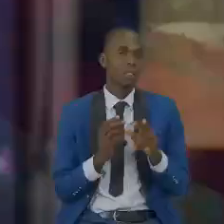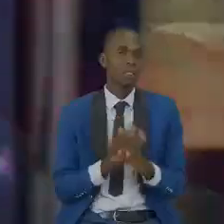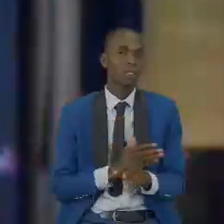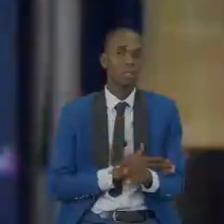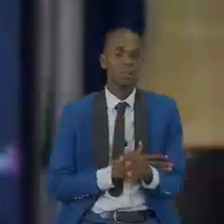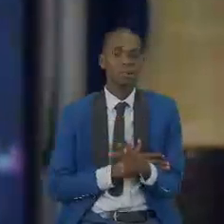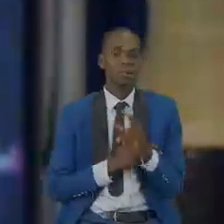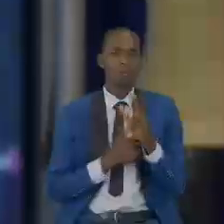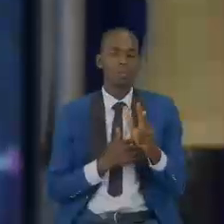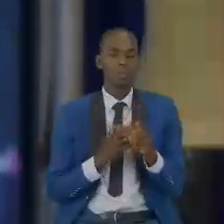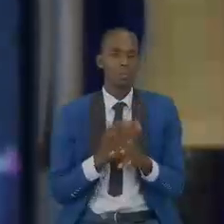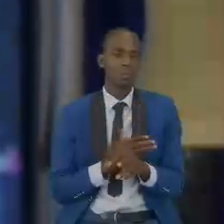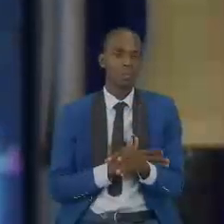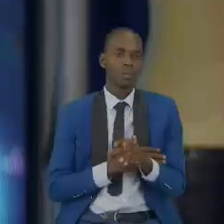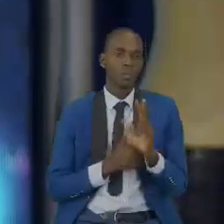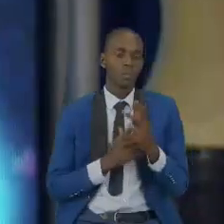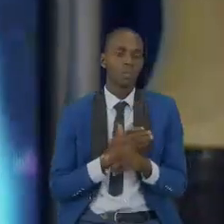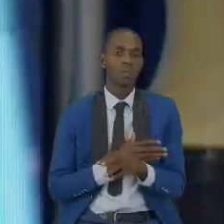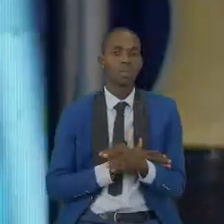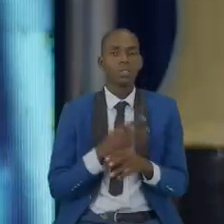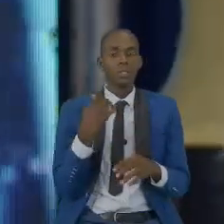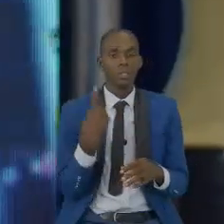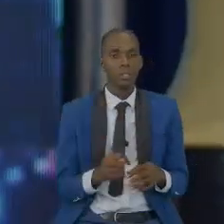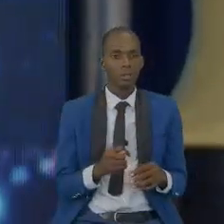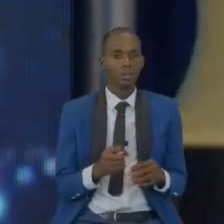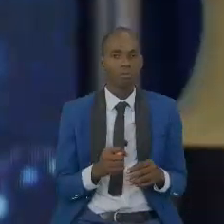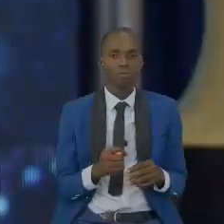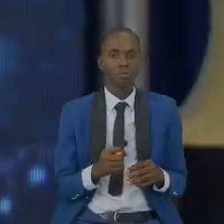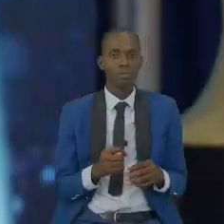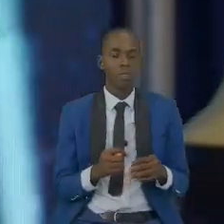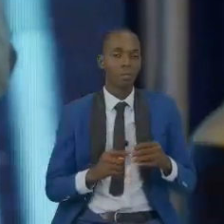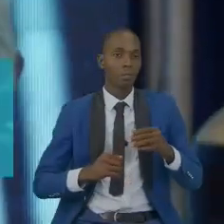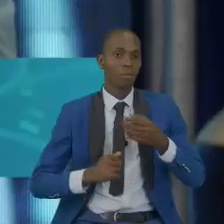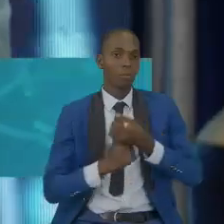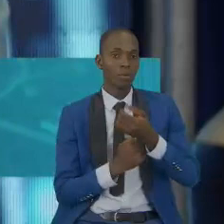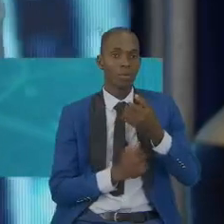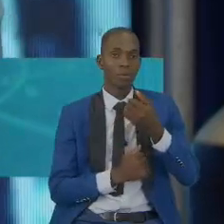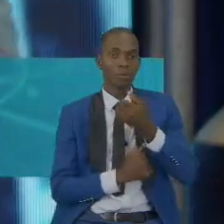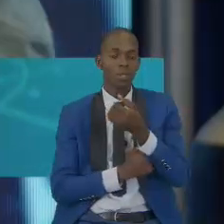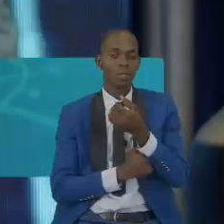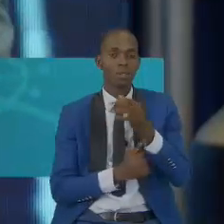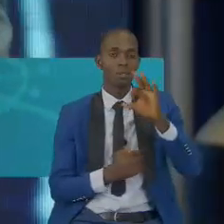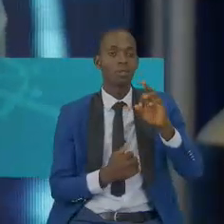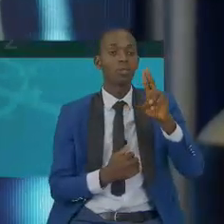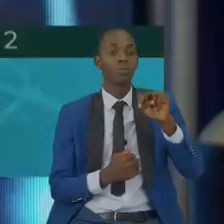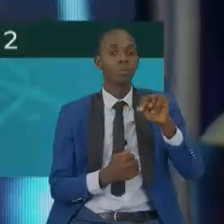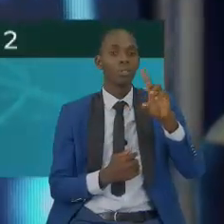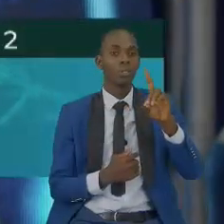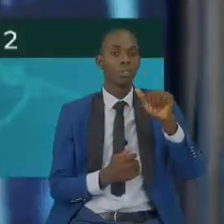three is the fundamental sufficiency of surpassing